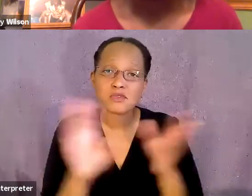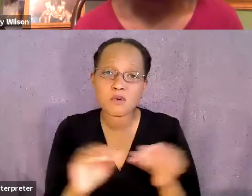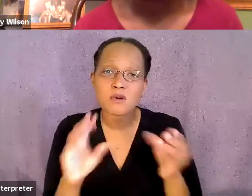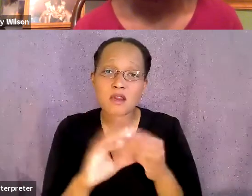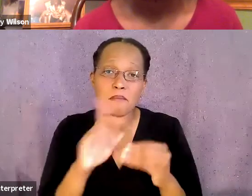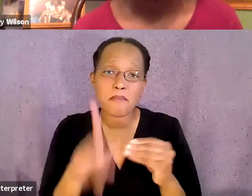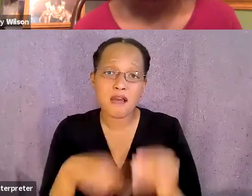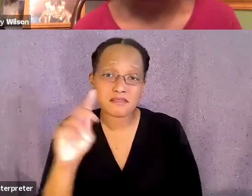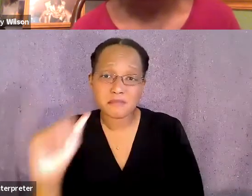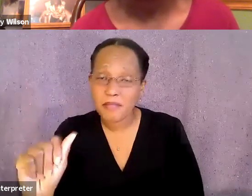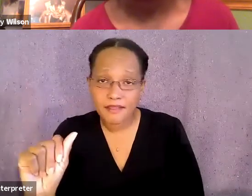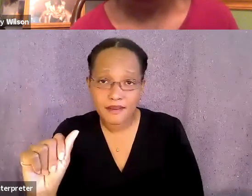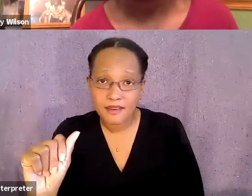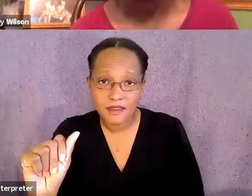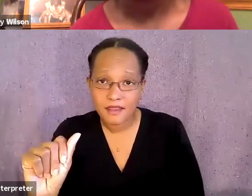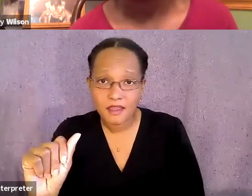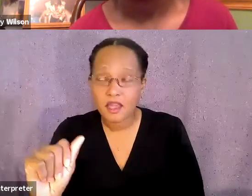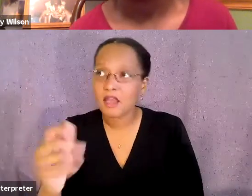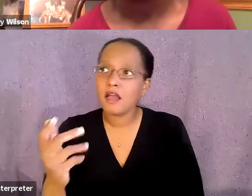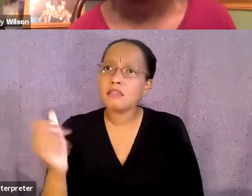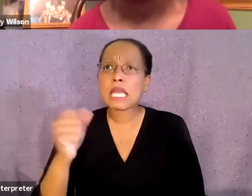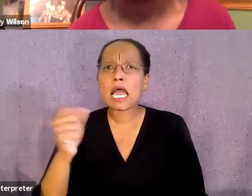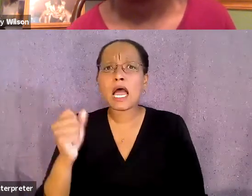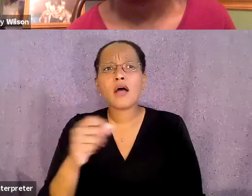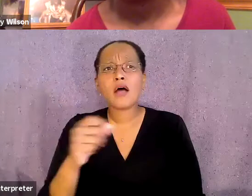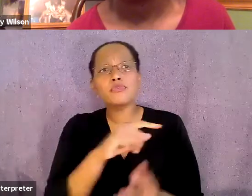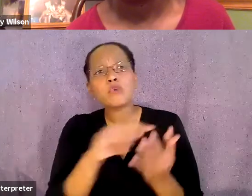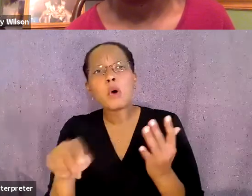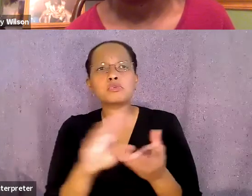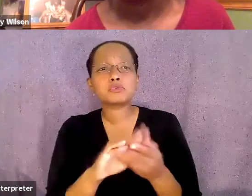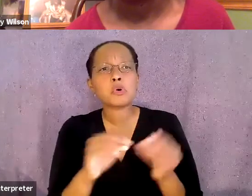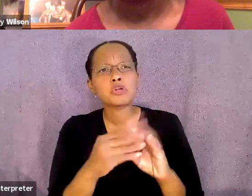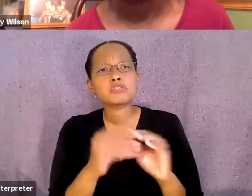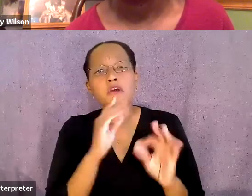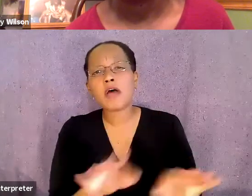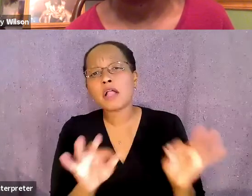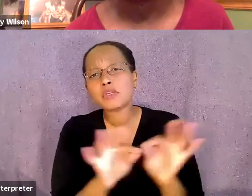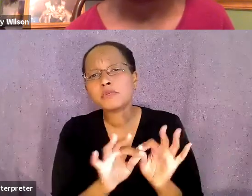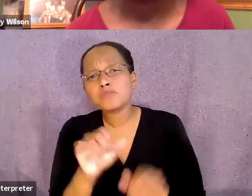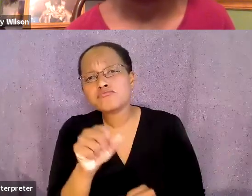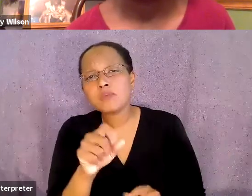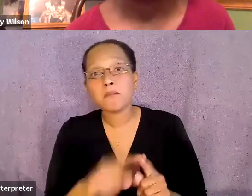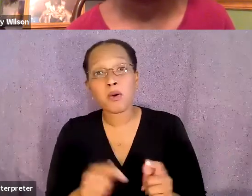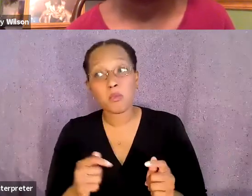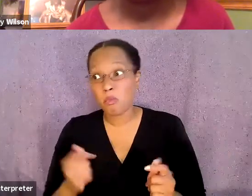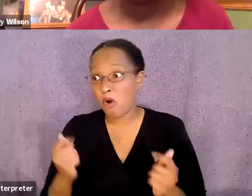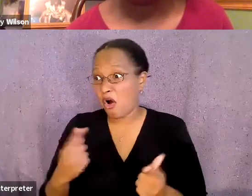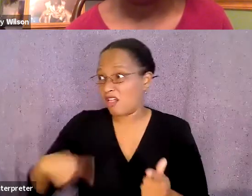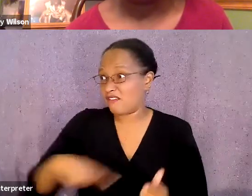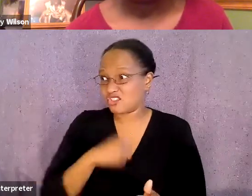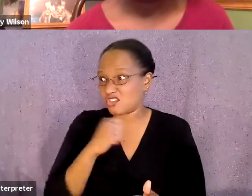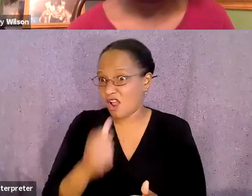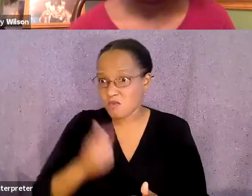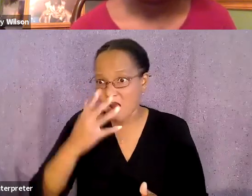Like, sure, the stories are valuable, but we're not all white male wheelchair users who